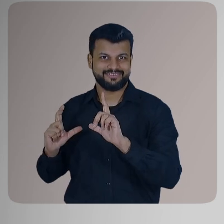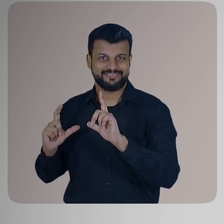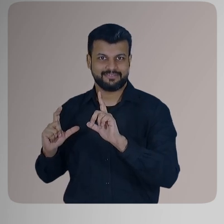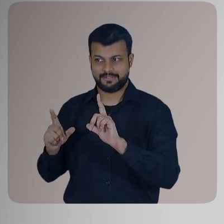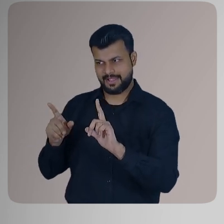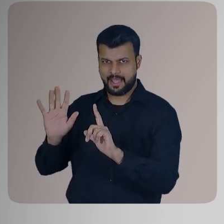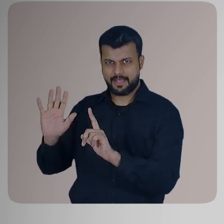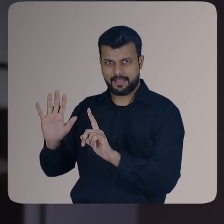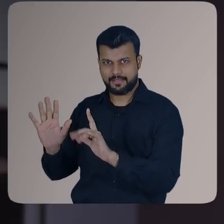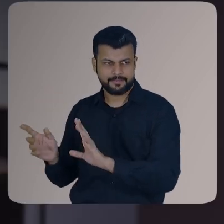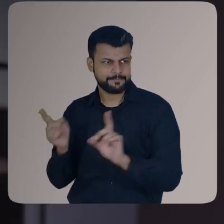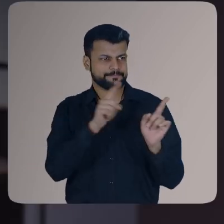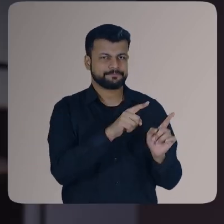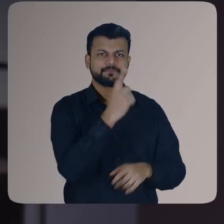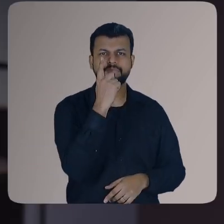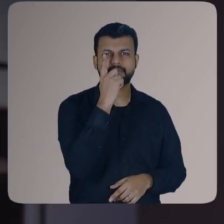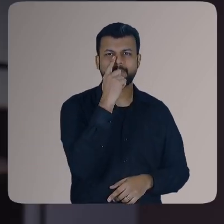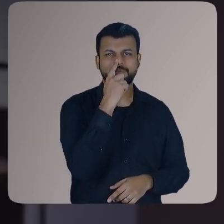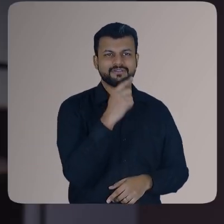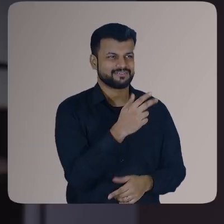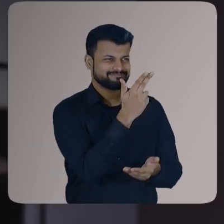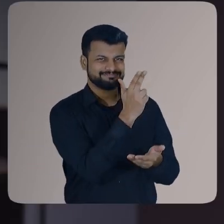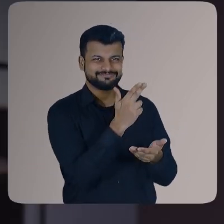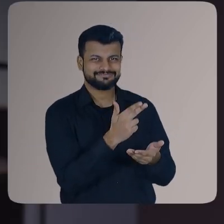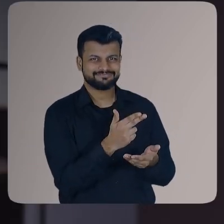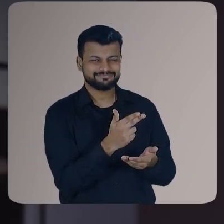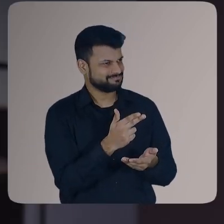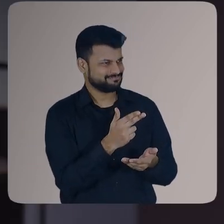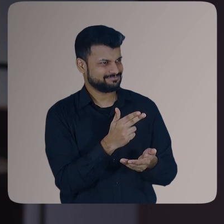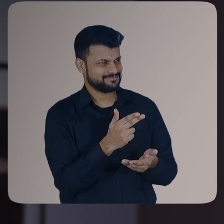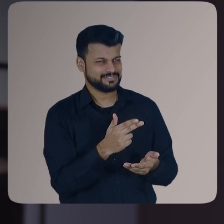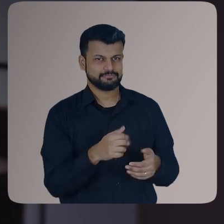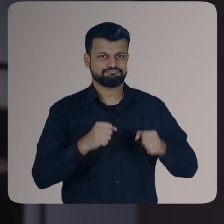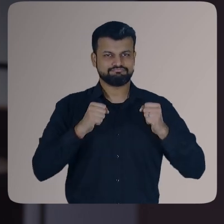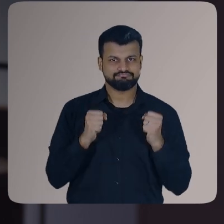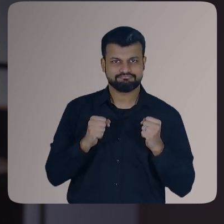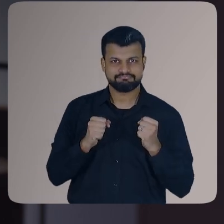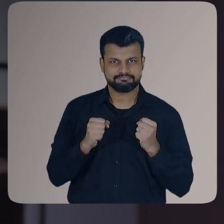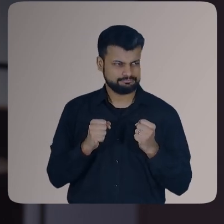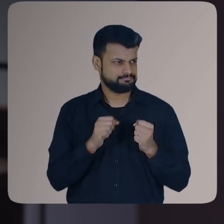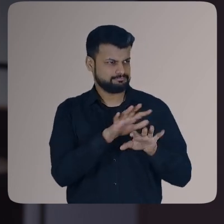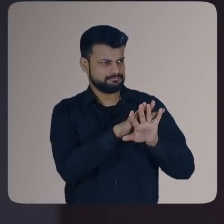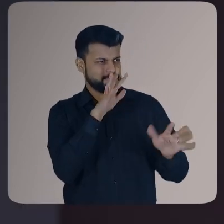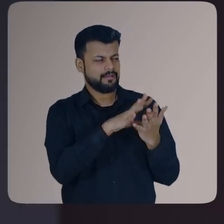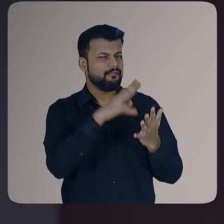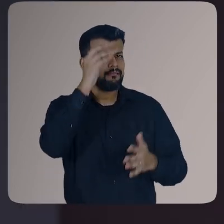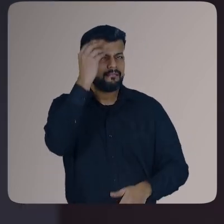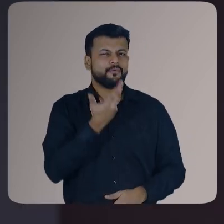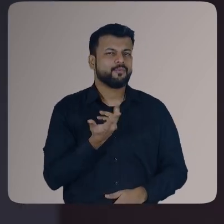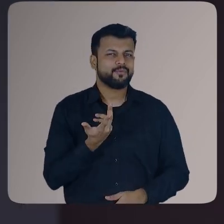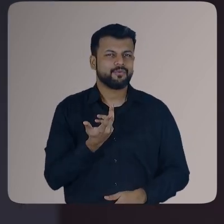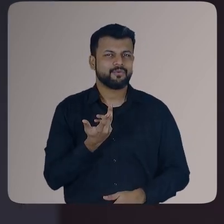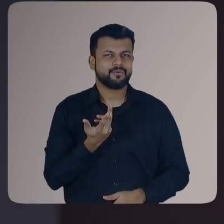conventions. What might the body language of the woman in Hal's painting suggest about her personality? This also makes